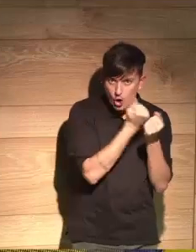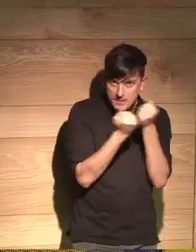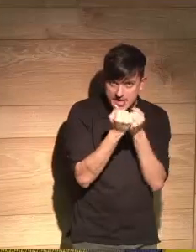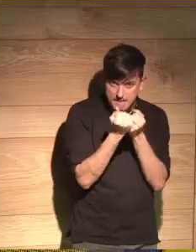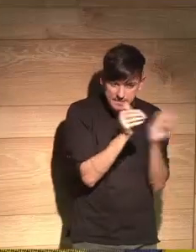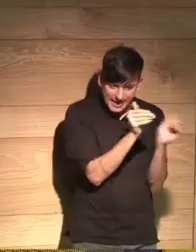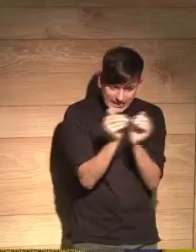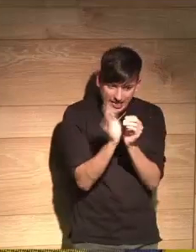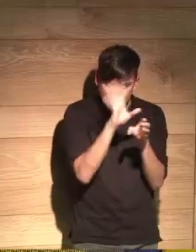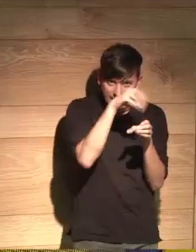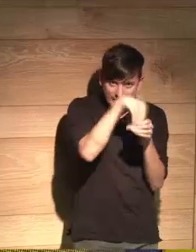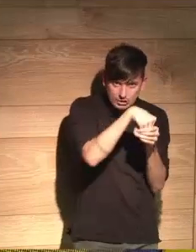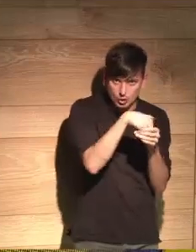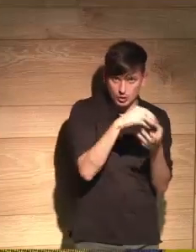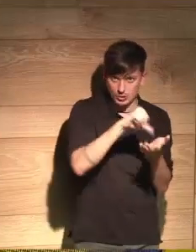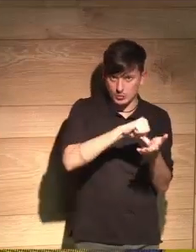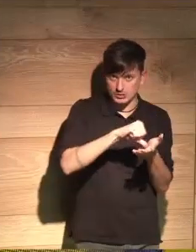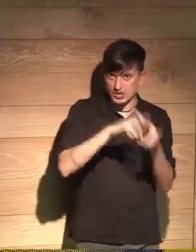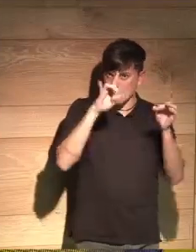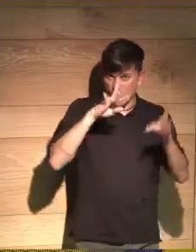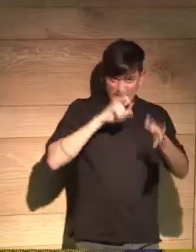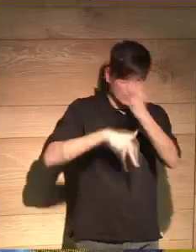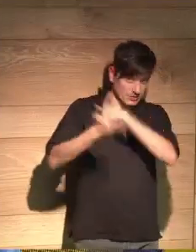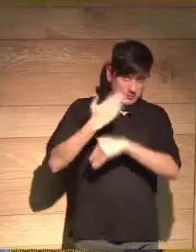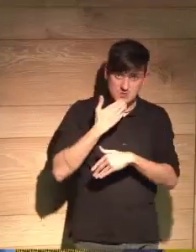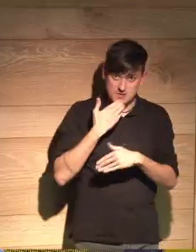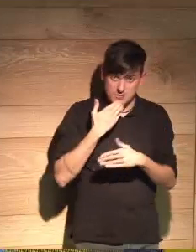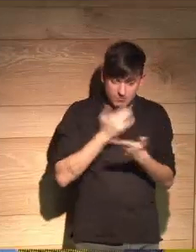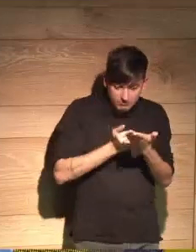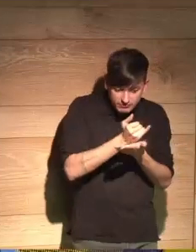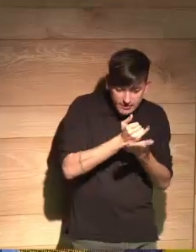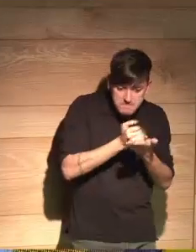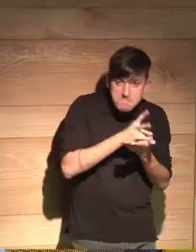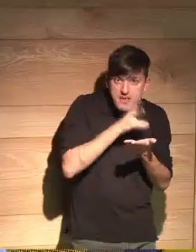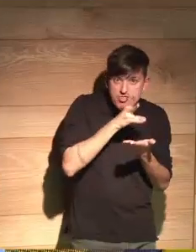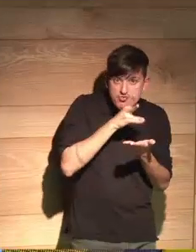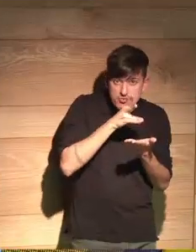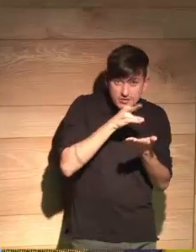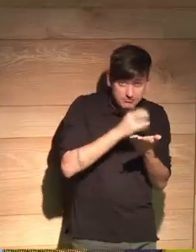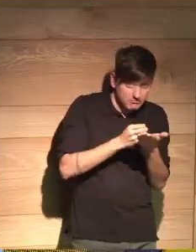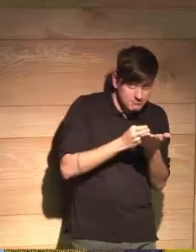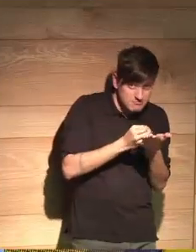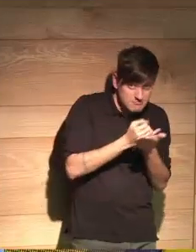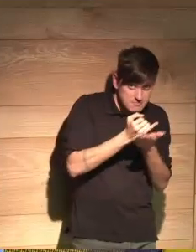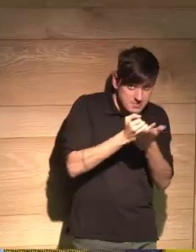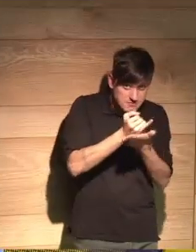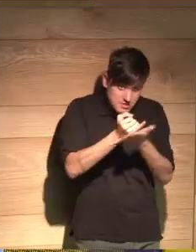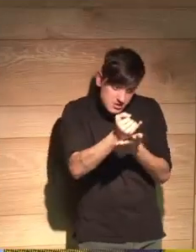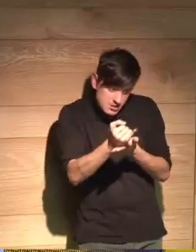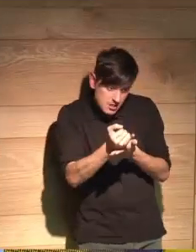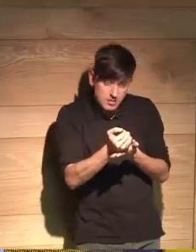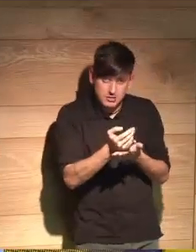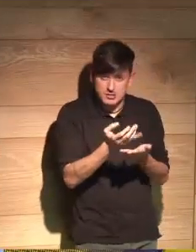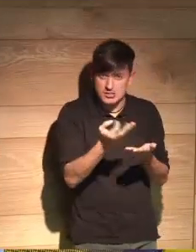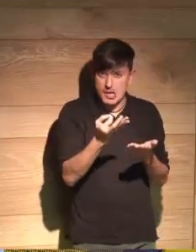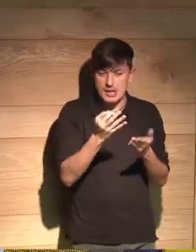many small economies, as it used to be. The capability of growing vegetables, etc.